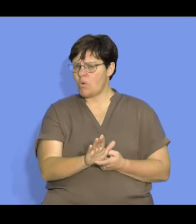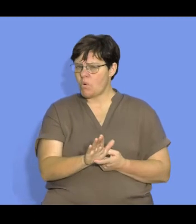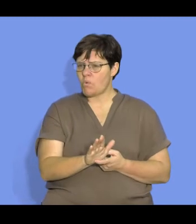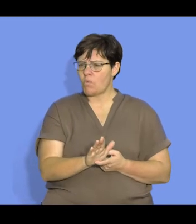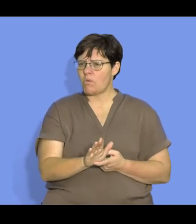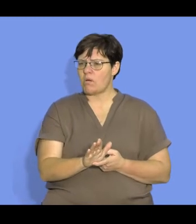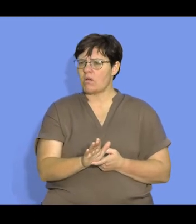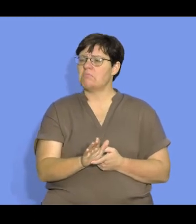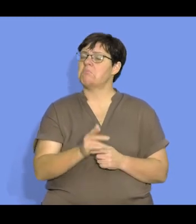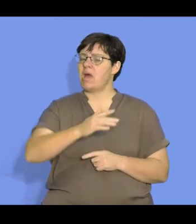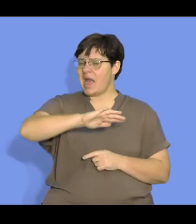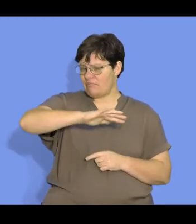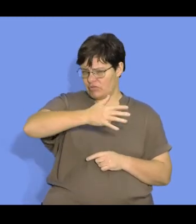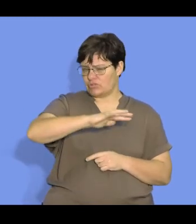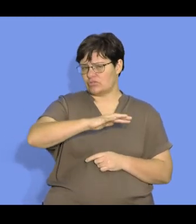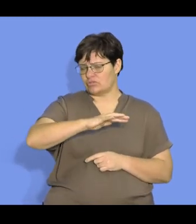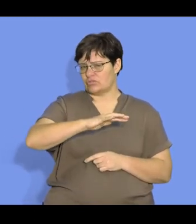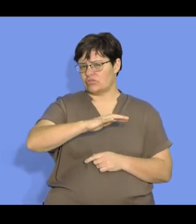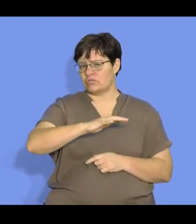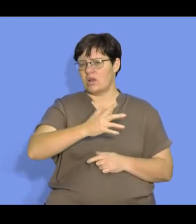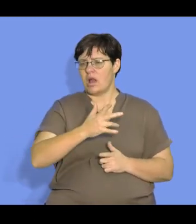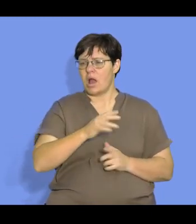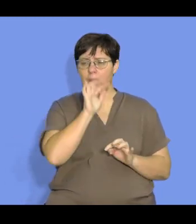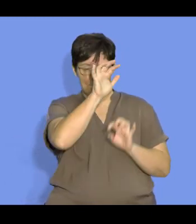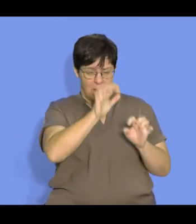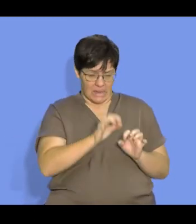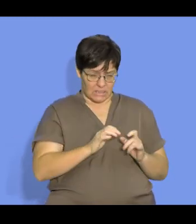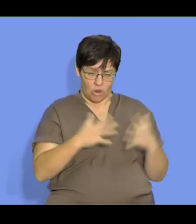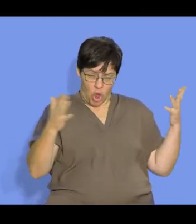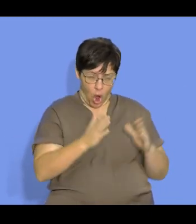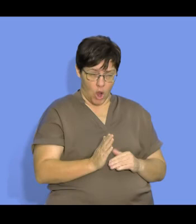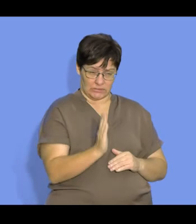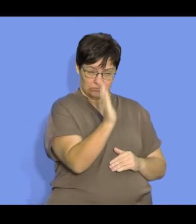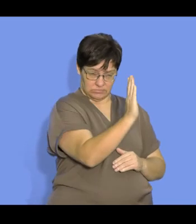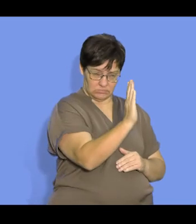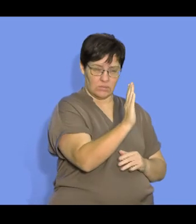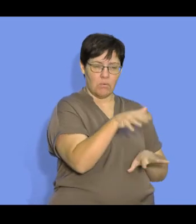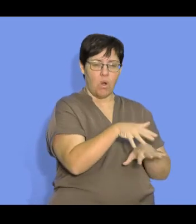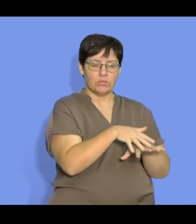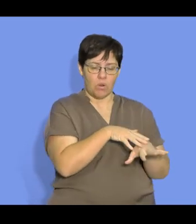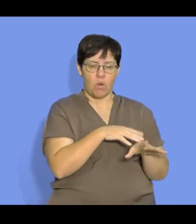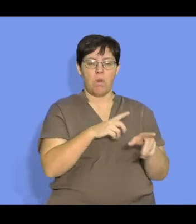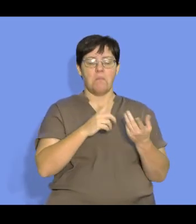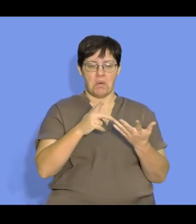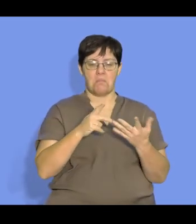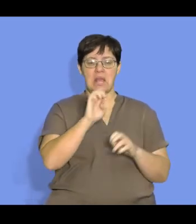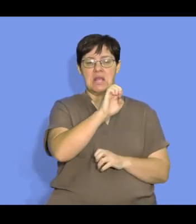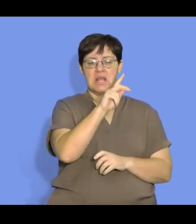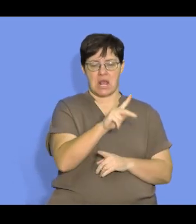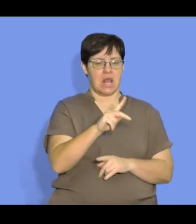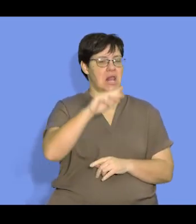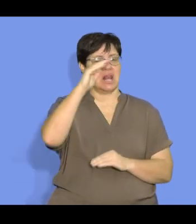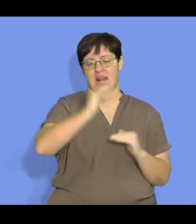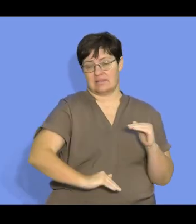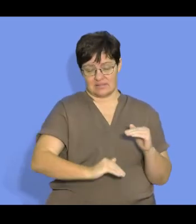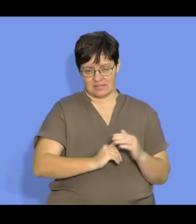you now, on average, I have a lot of particles that has a smaller kinetic